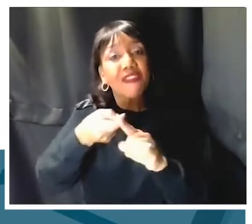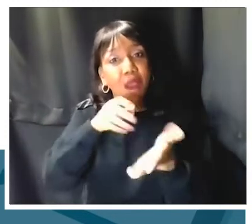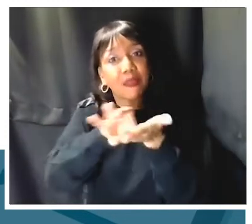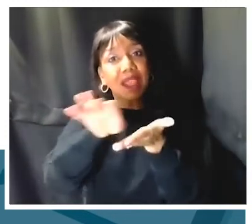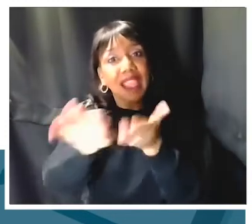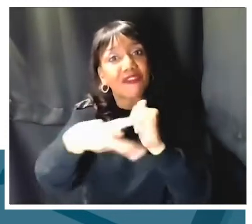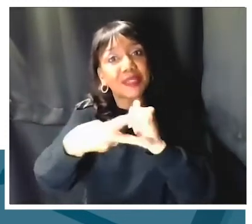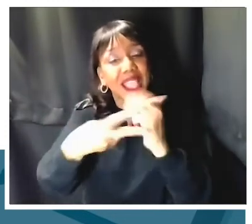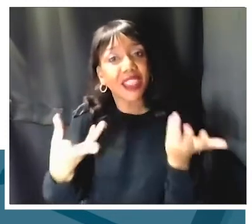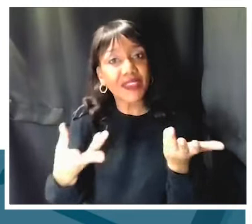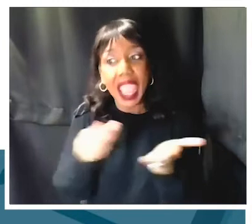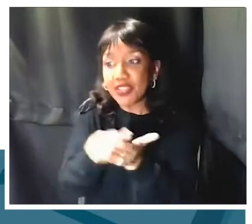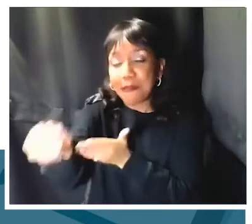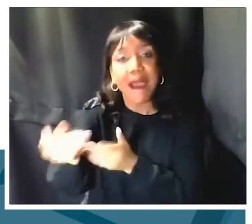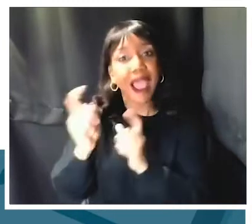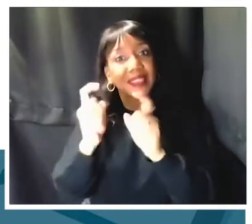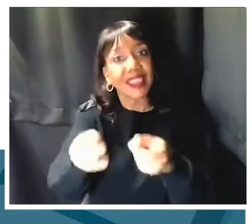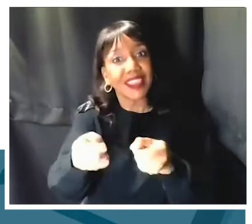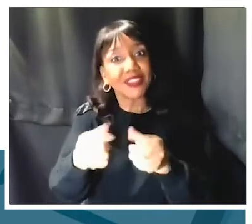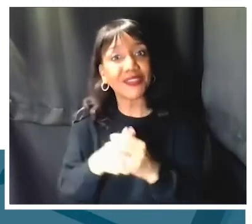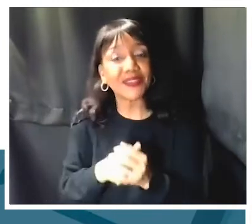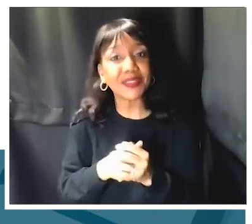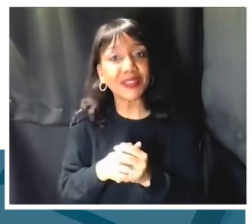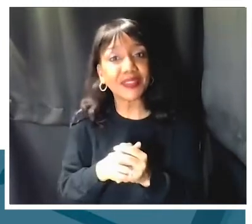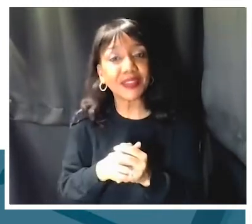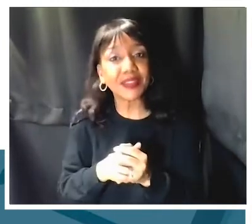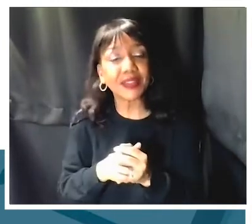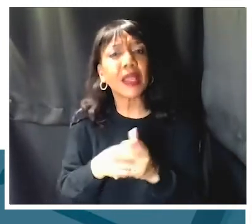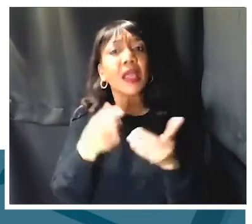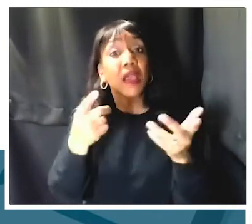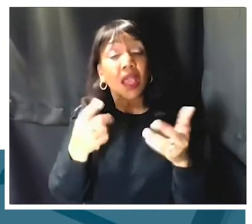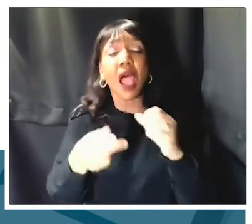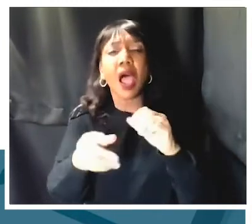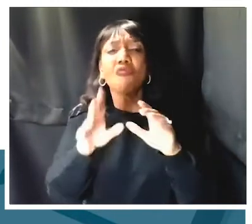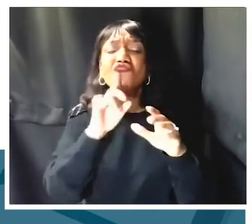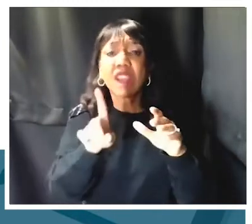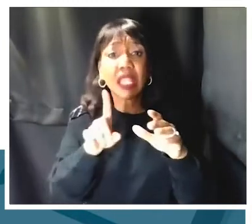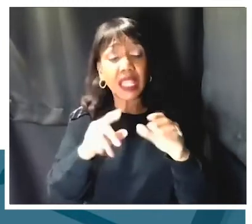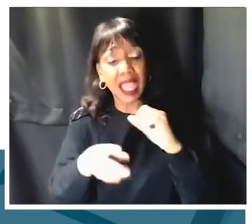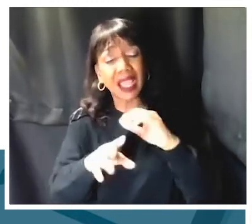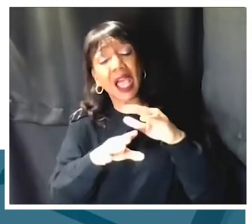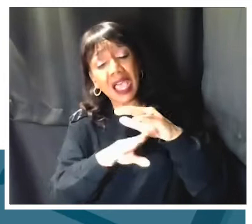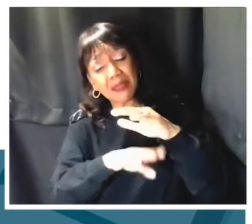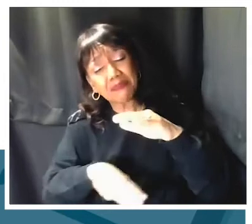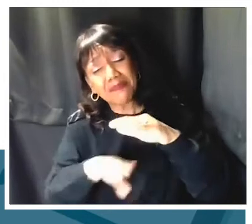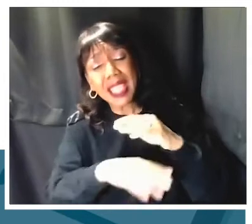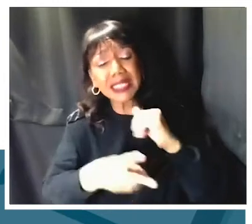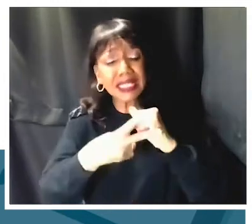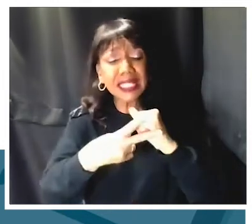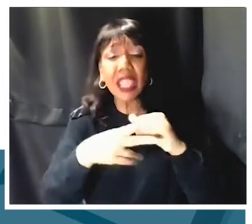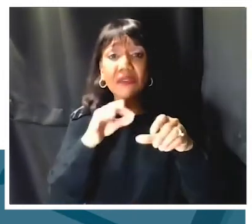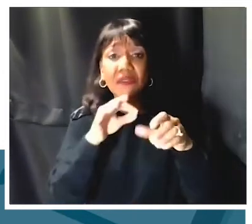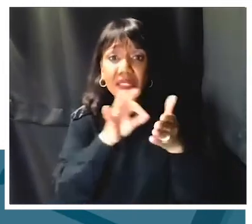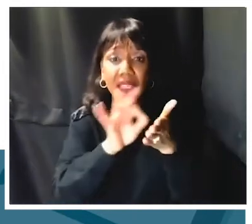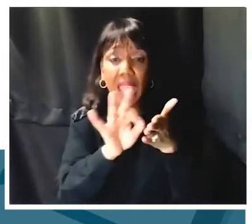out of your savings account to purchase the gift. With a basic savings account, you can withdraw the amount of